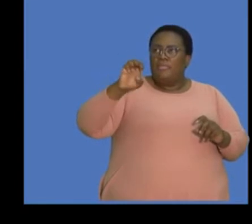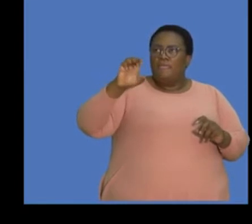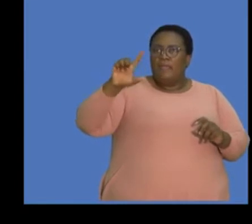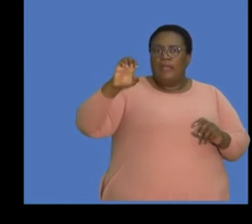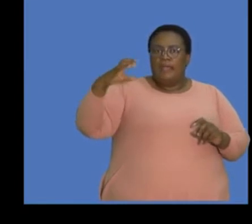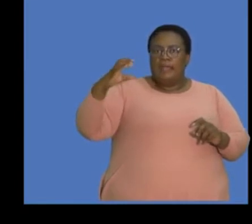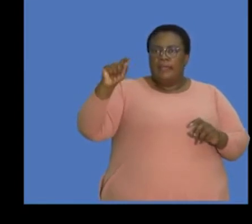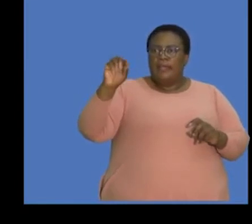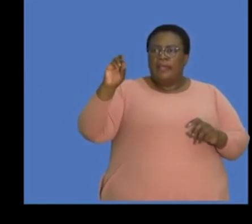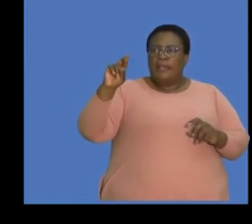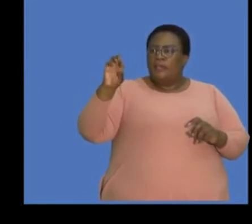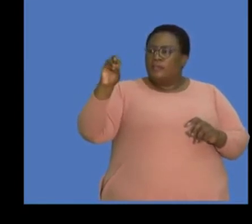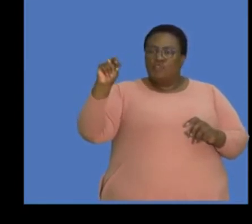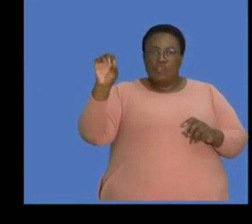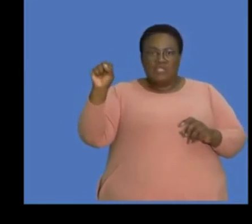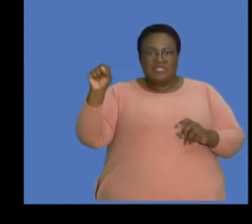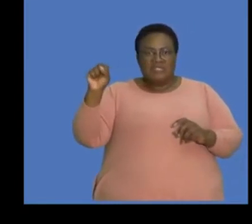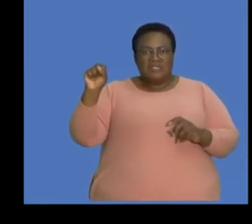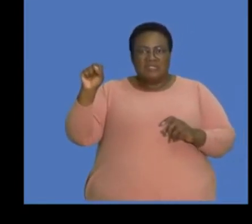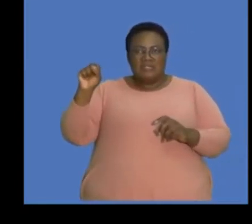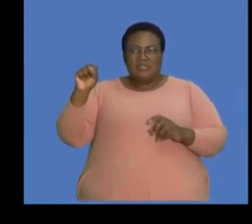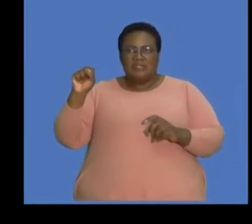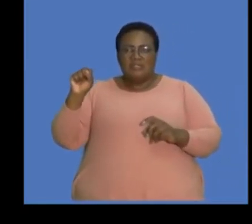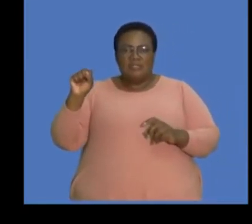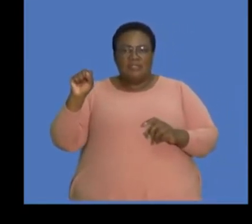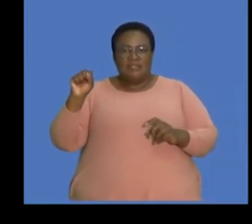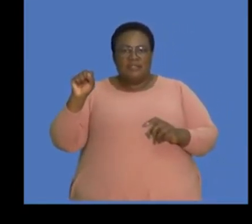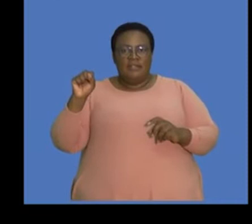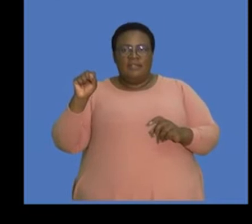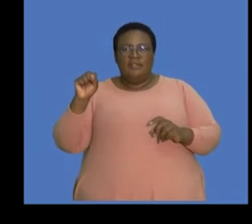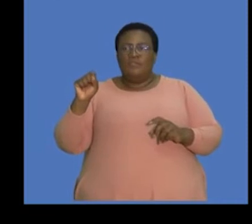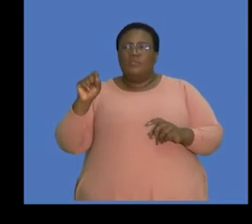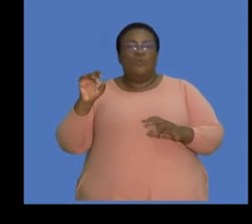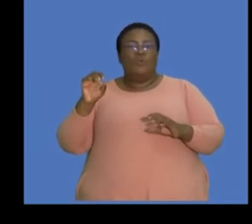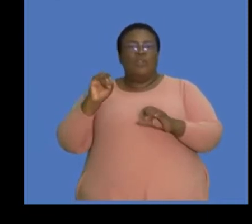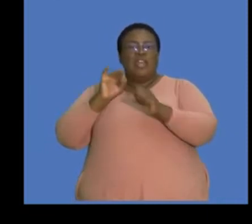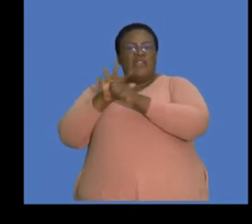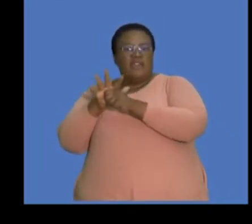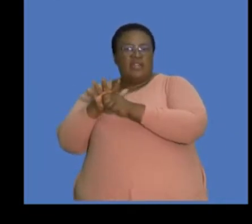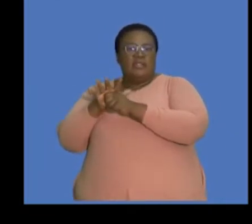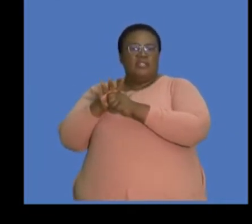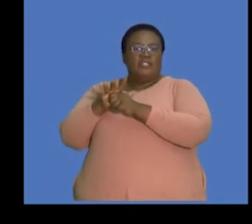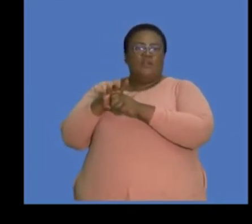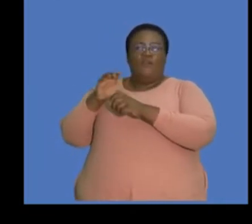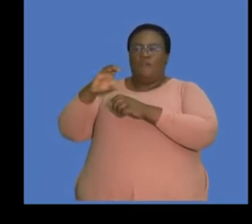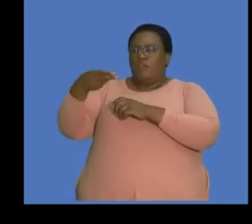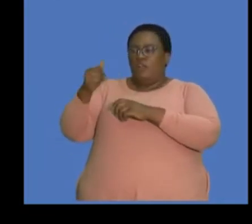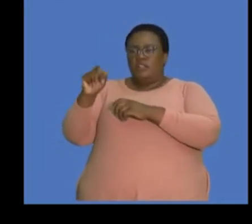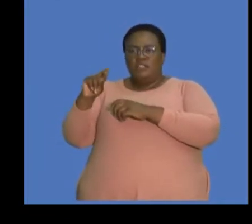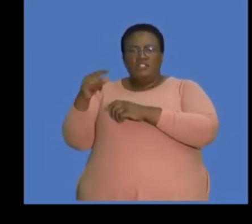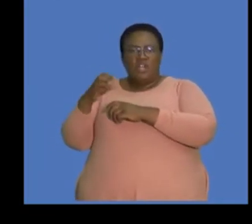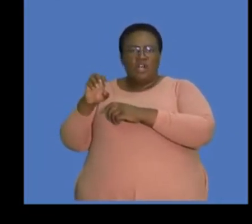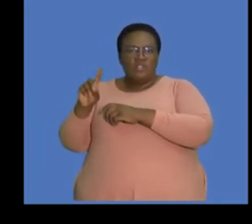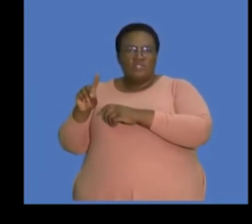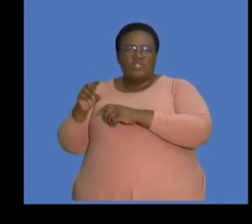is actually that branch of physics that deals with stationary charge and, you know, the effect of charge in terms of the fields, you